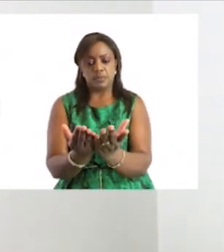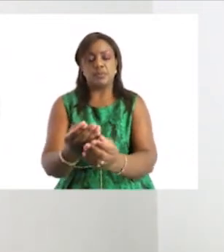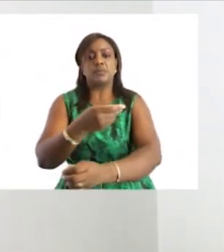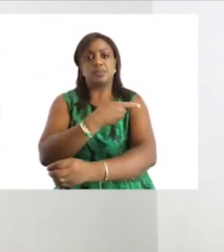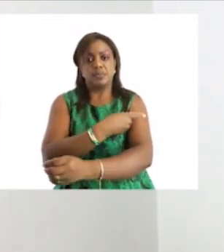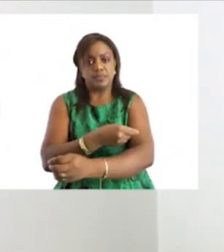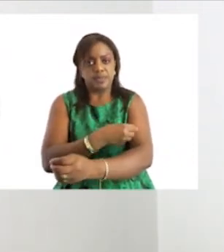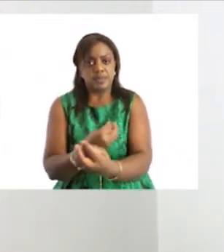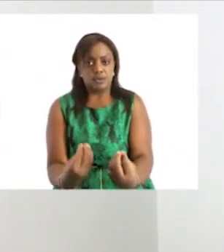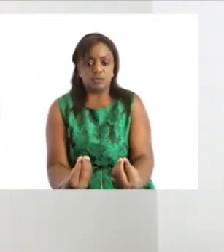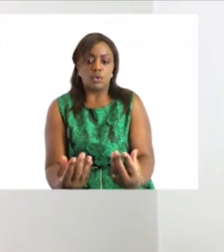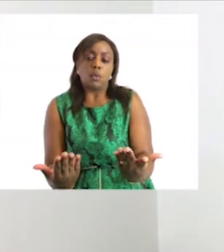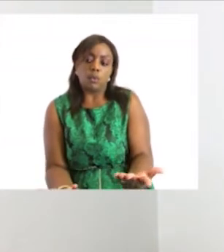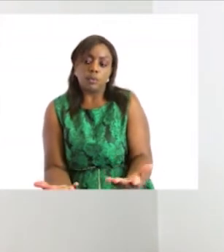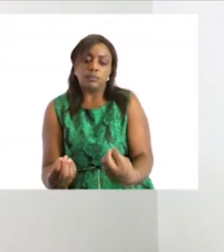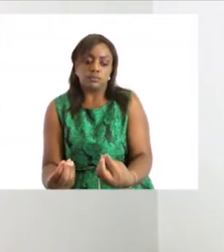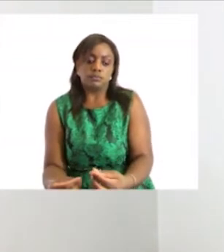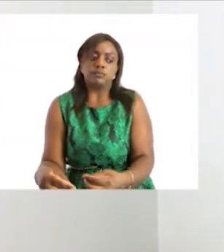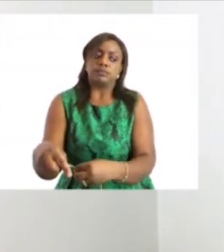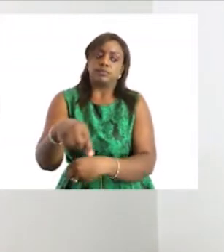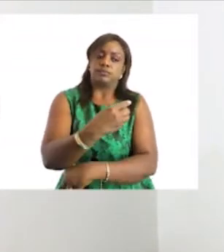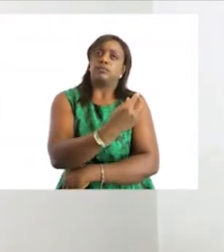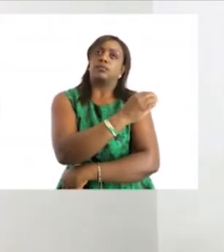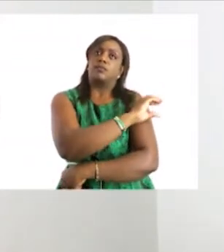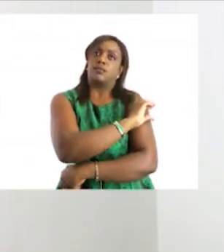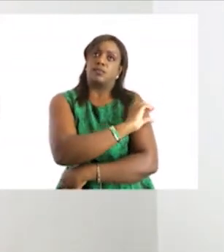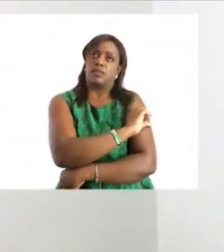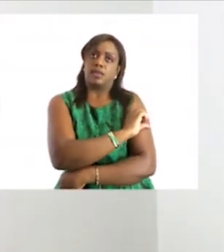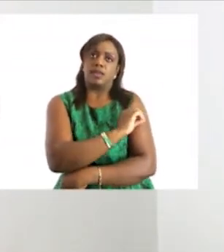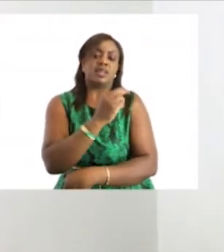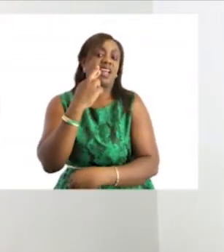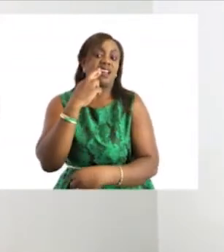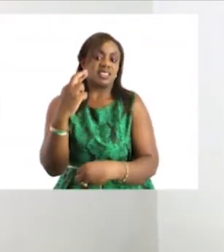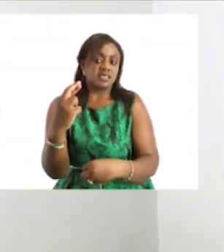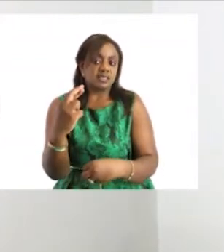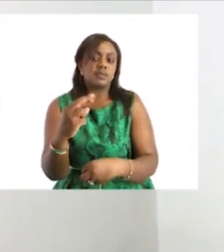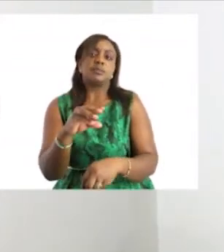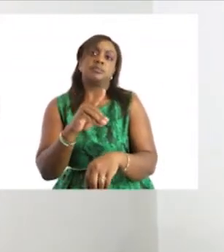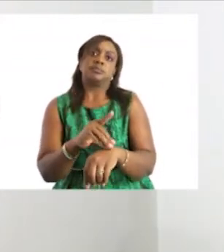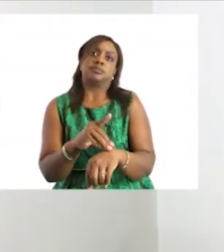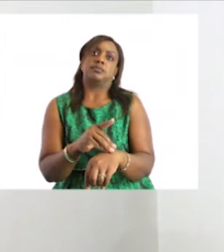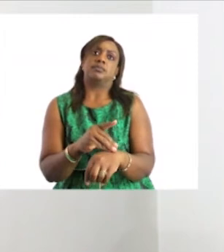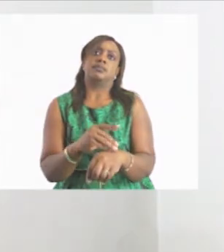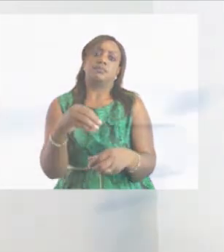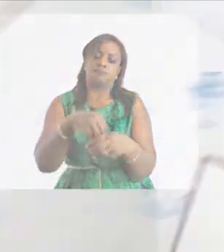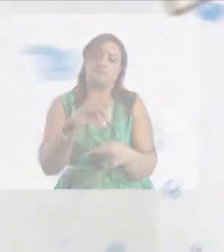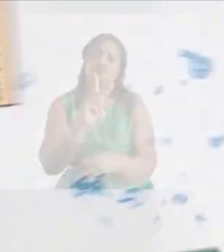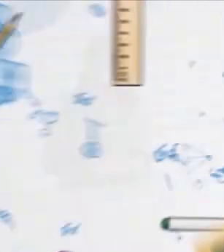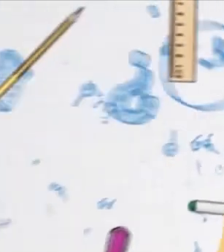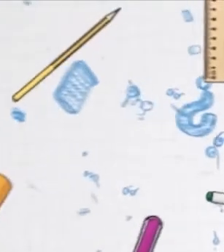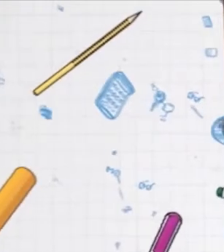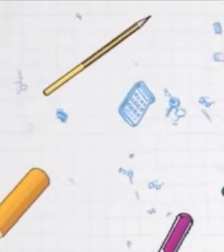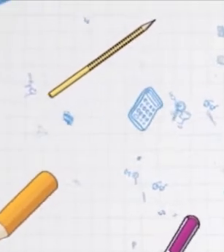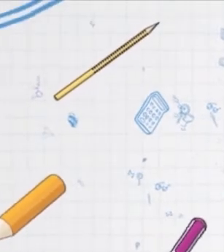have a toothache, you go for the dentist. Those are part of the PHC.